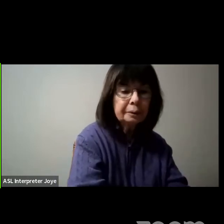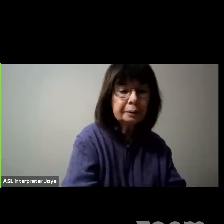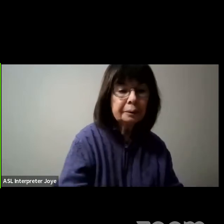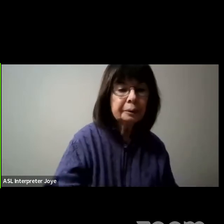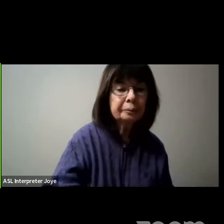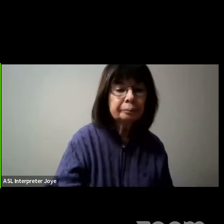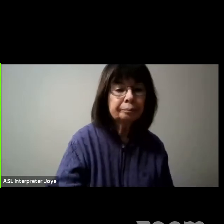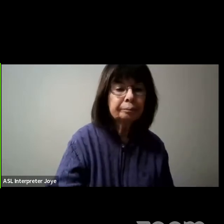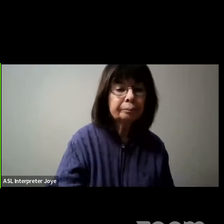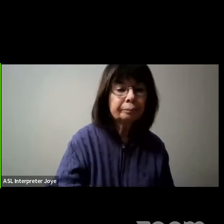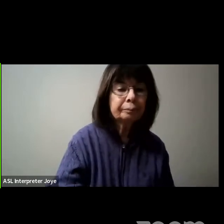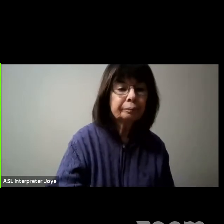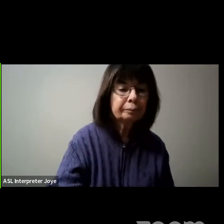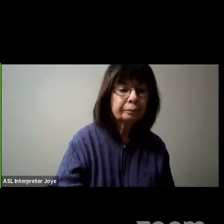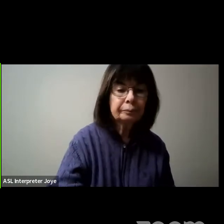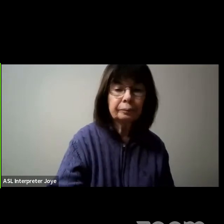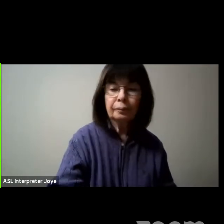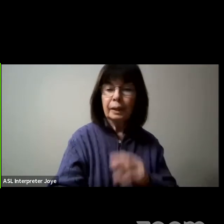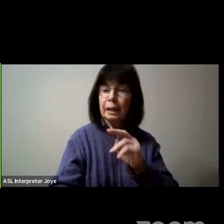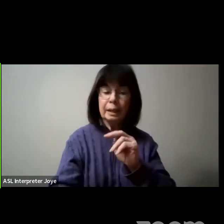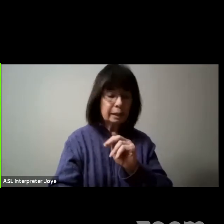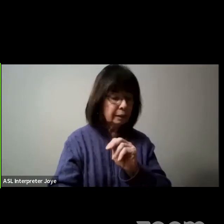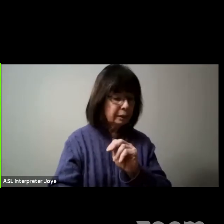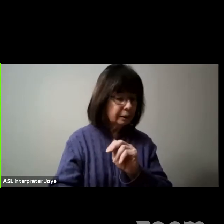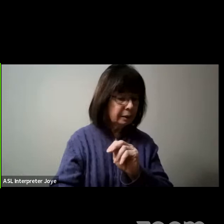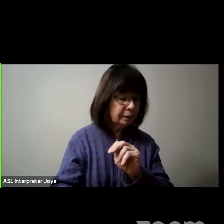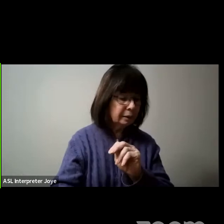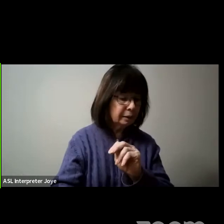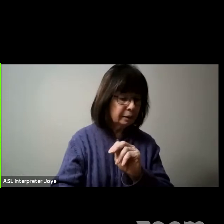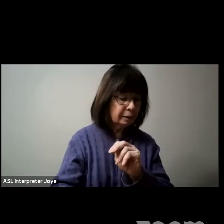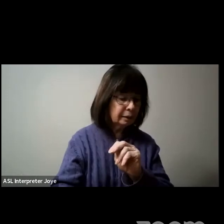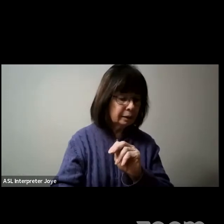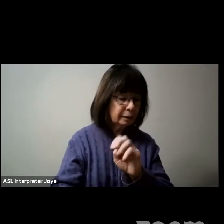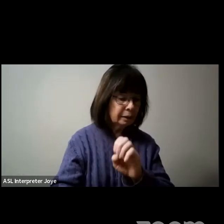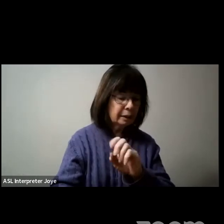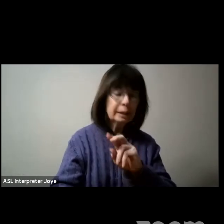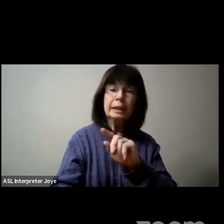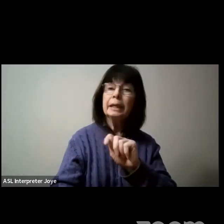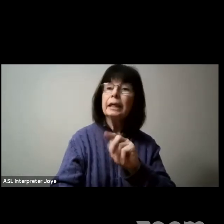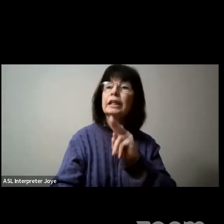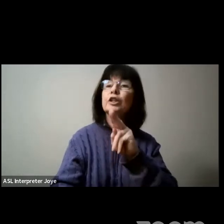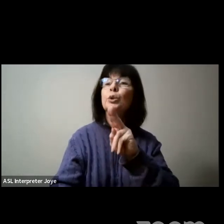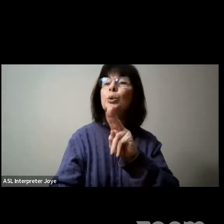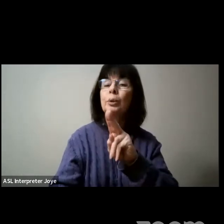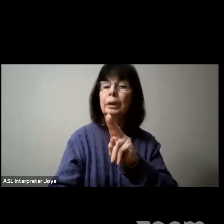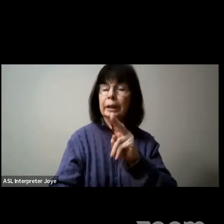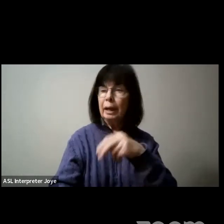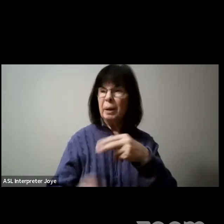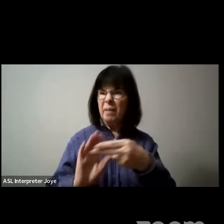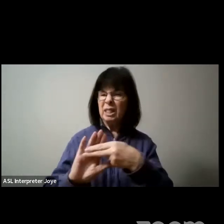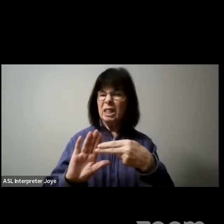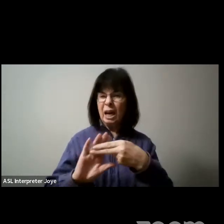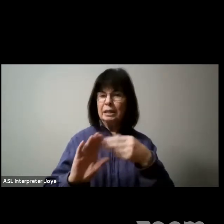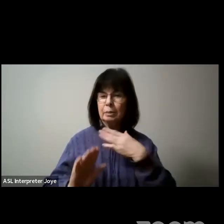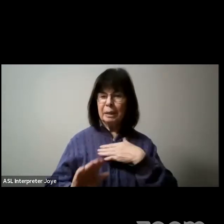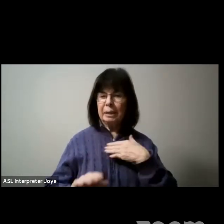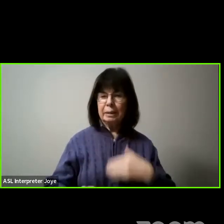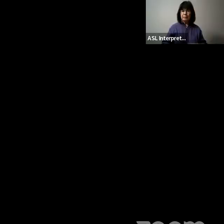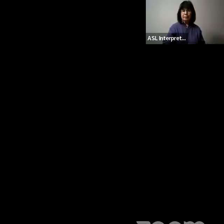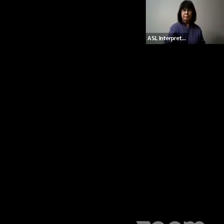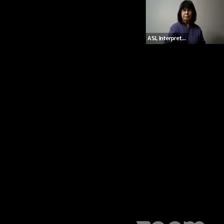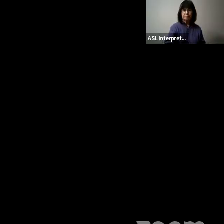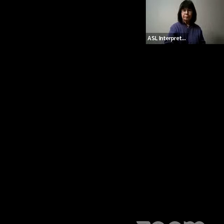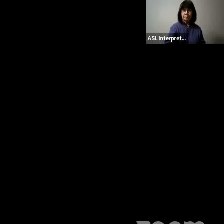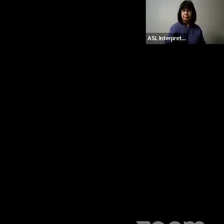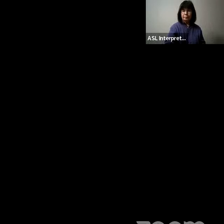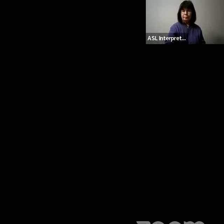All right. Neetu, you got it. Thank you. Can we bring up the slides, please? So I'm